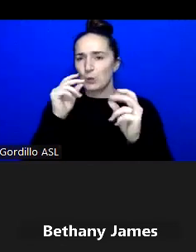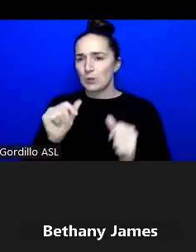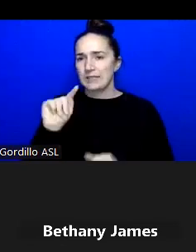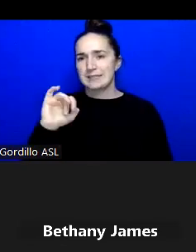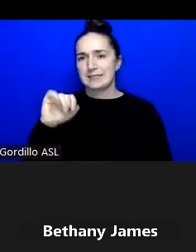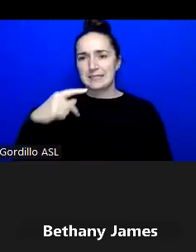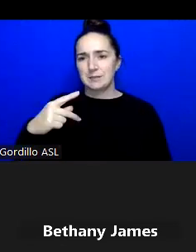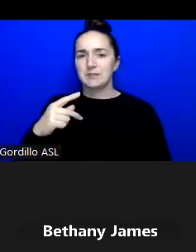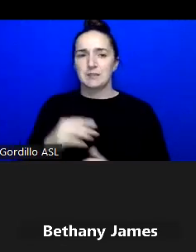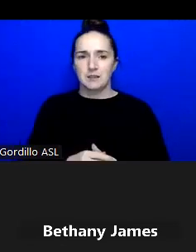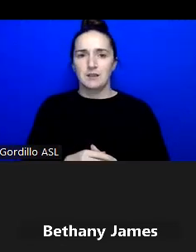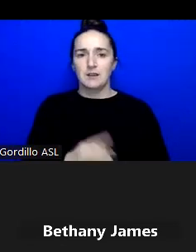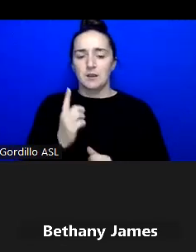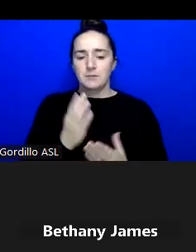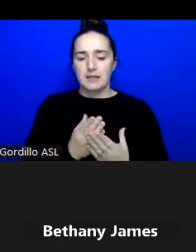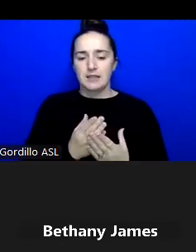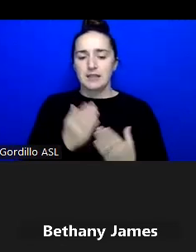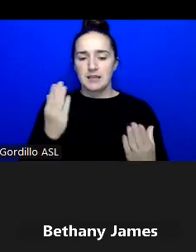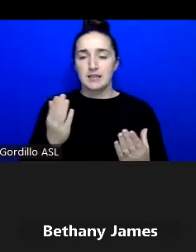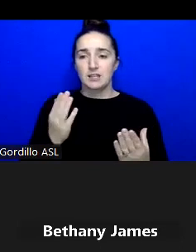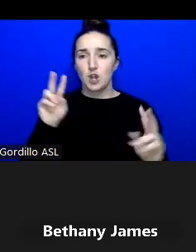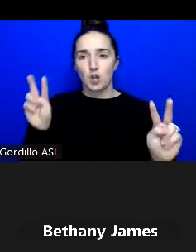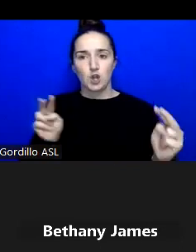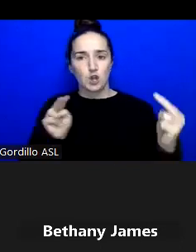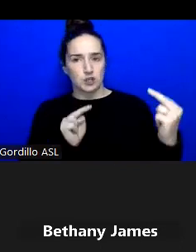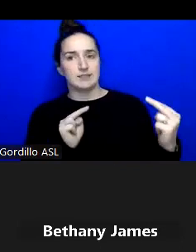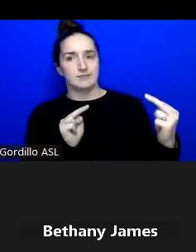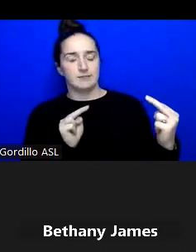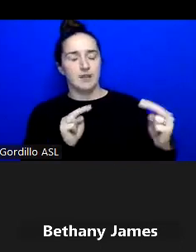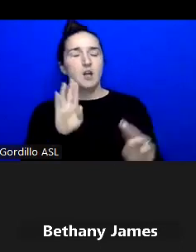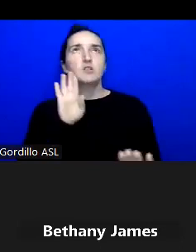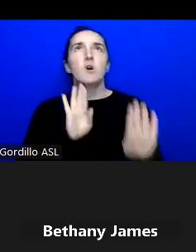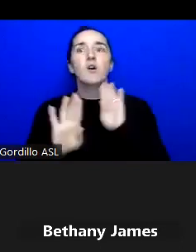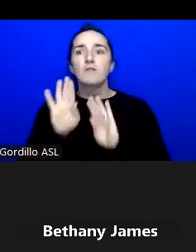one of the big things is looking at somebody. It frustrates me when